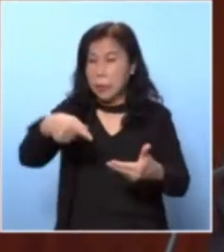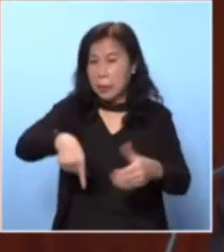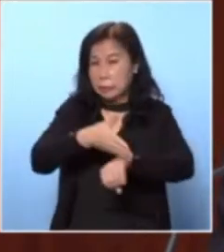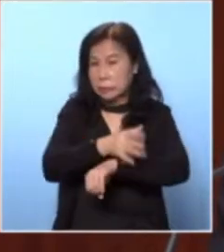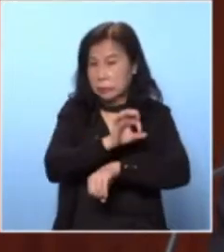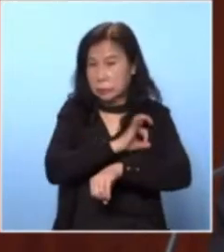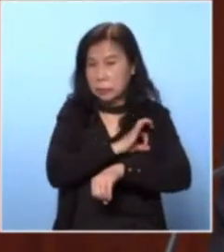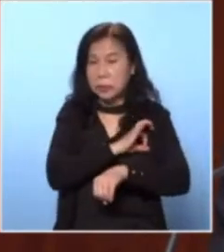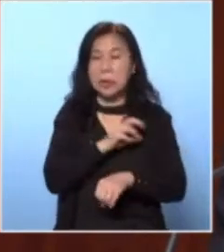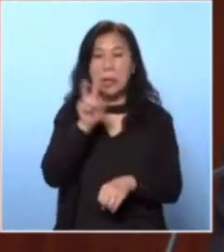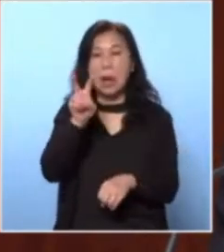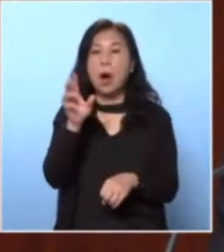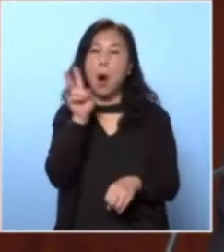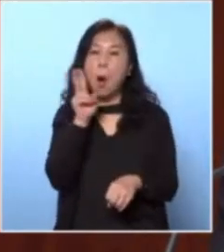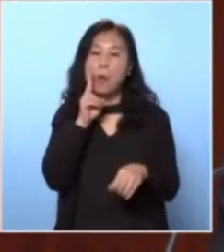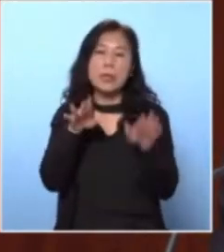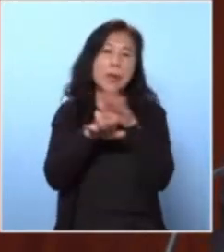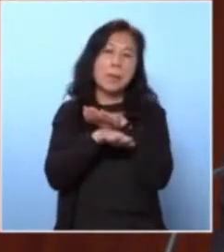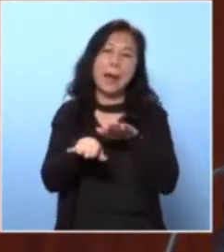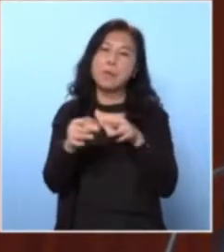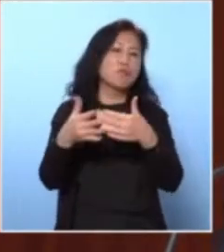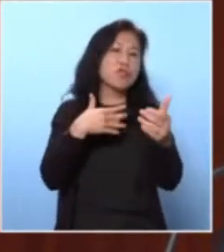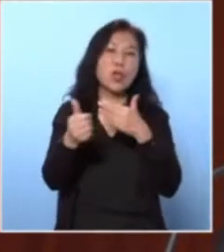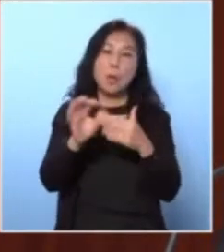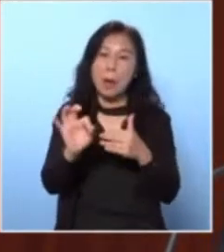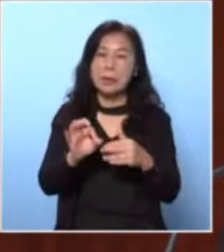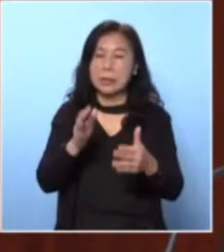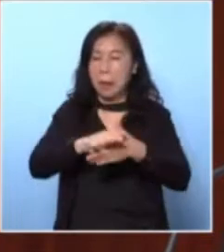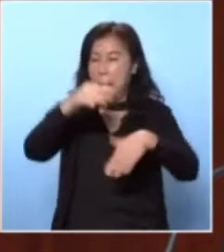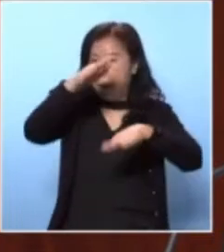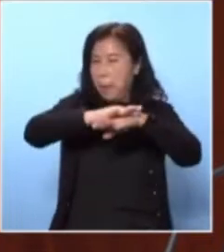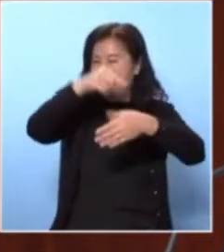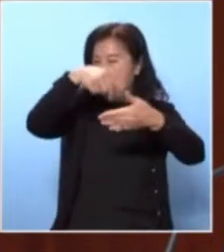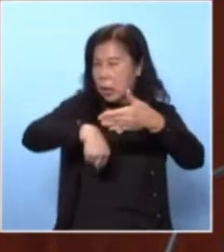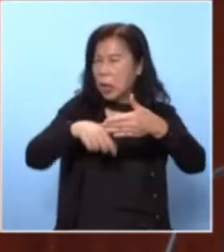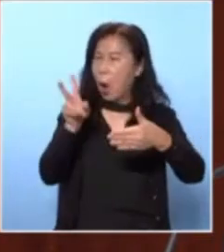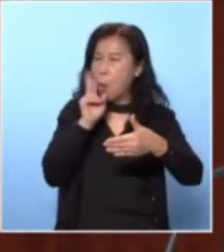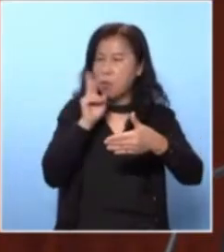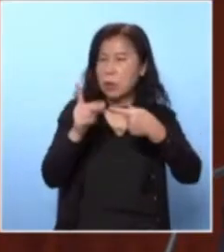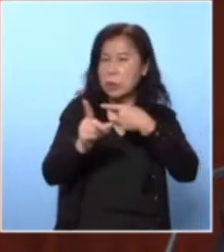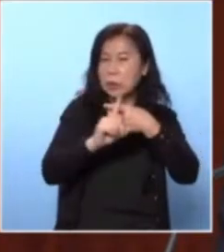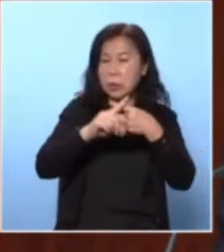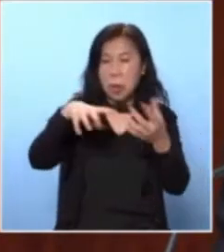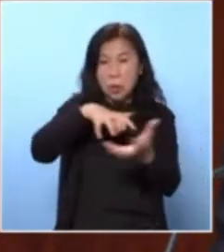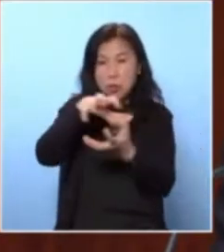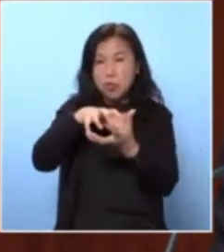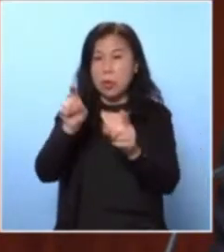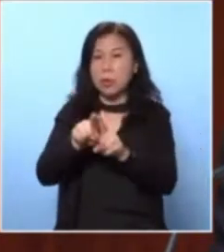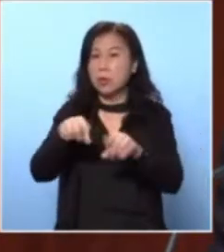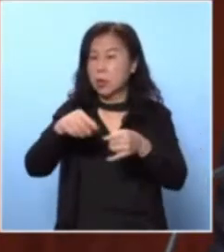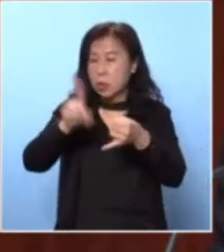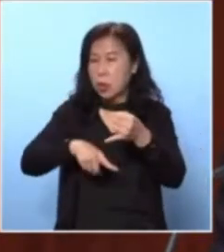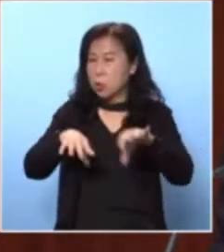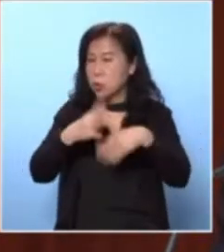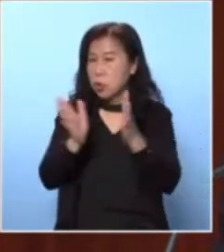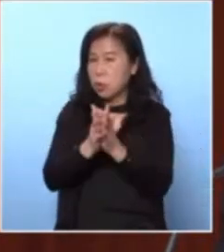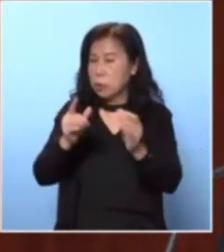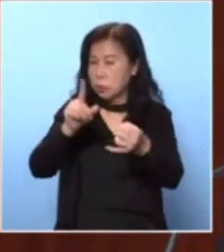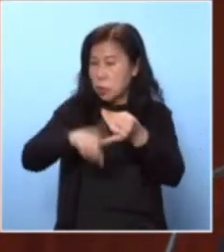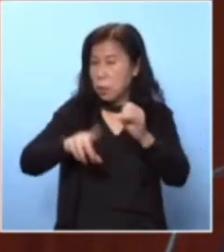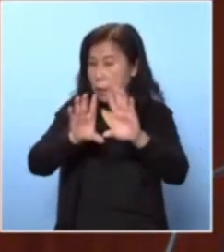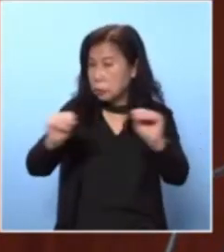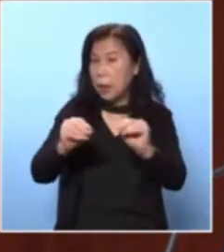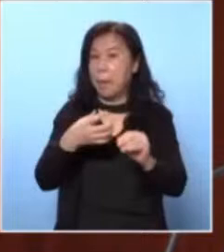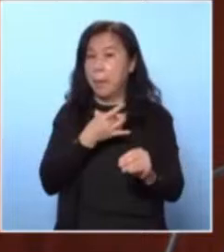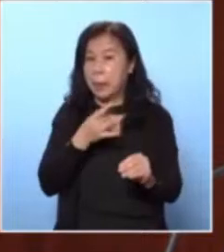while Hong Kong may appear to be peaceful and calm, there are indeed undercurrents. The root causes for chaos have